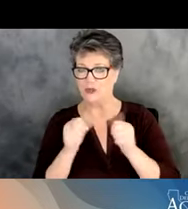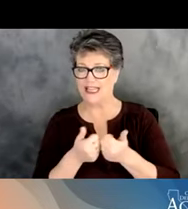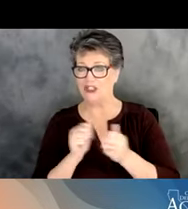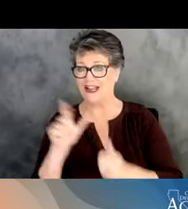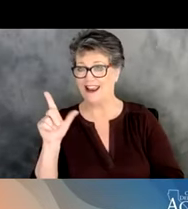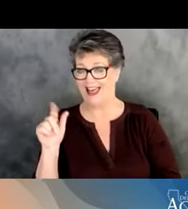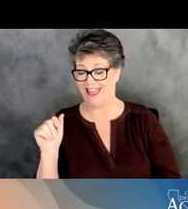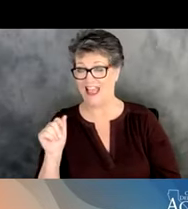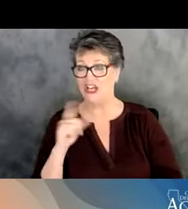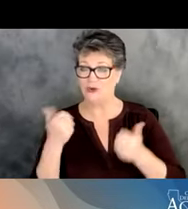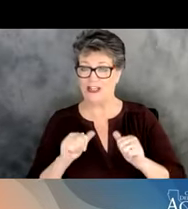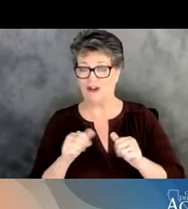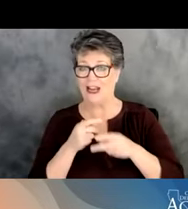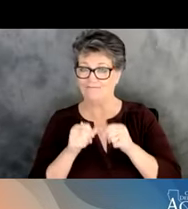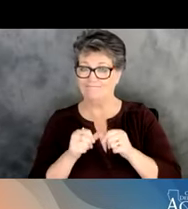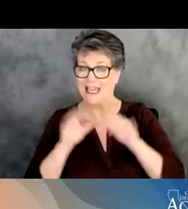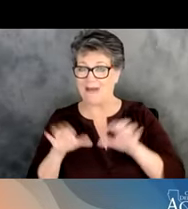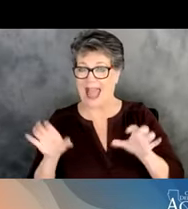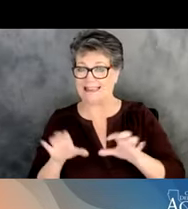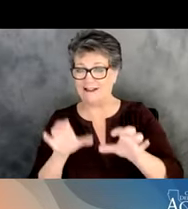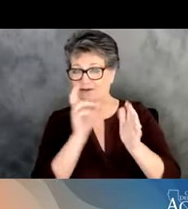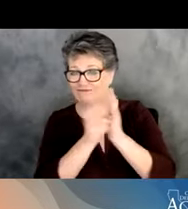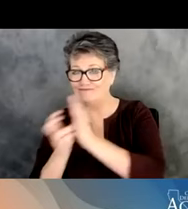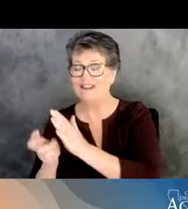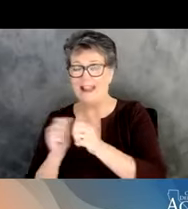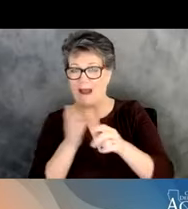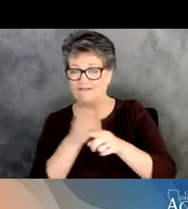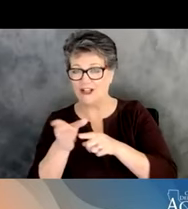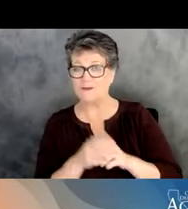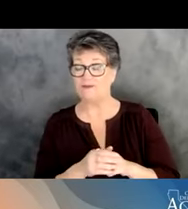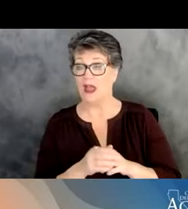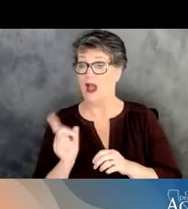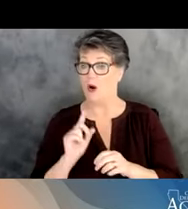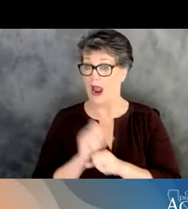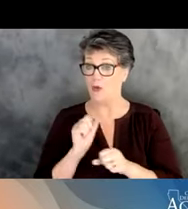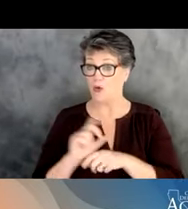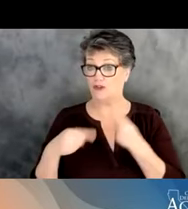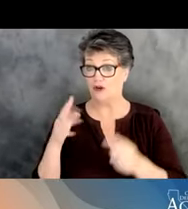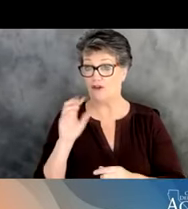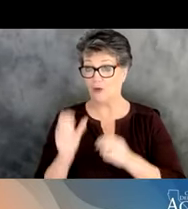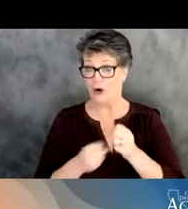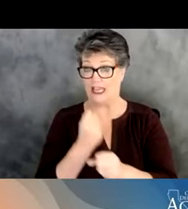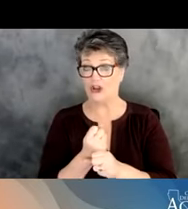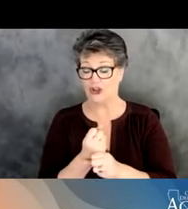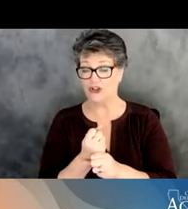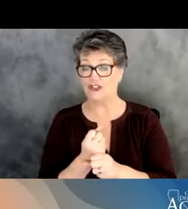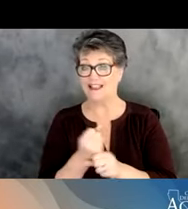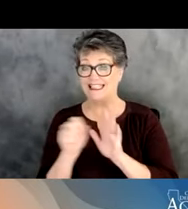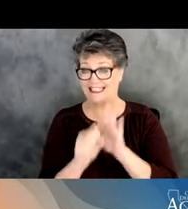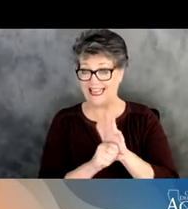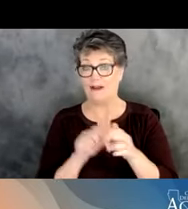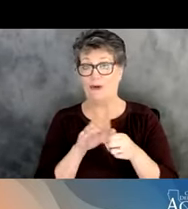So I try to keep active in my field, where I worked for over 40 years in state,